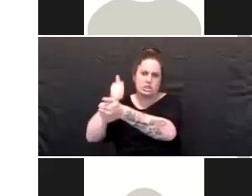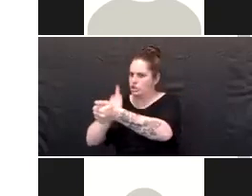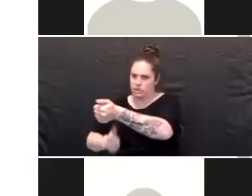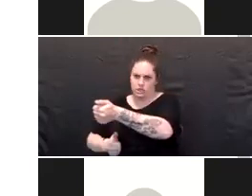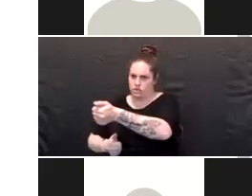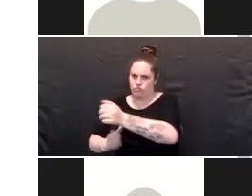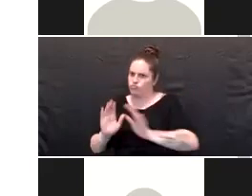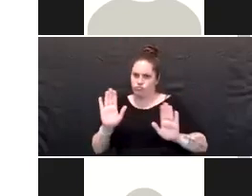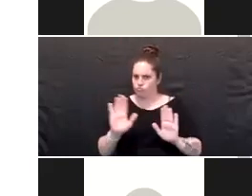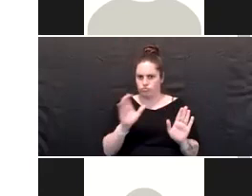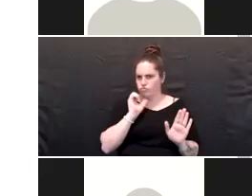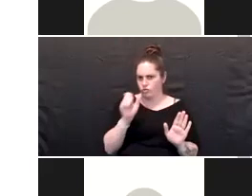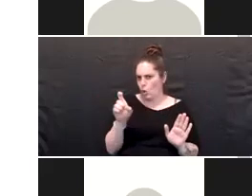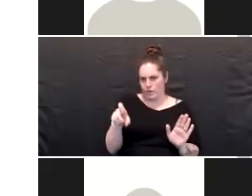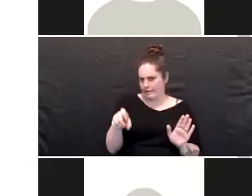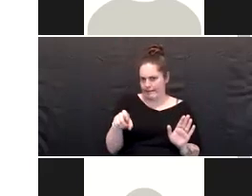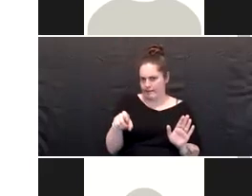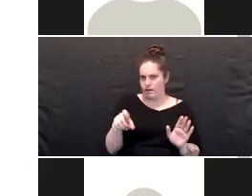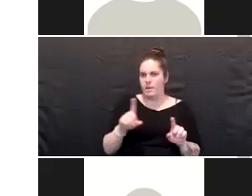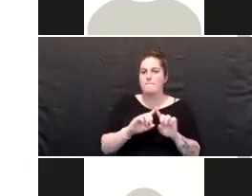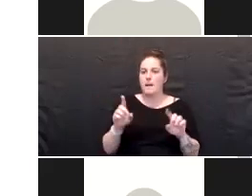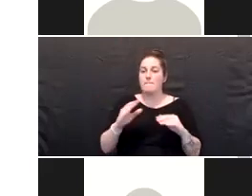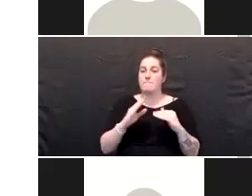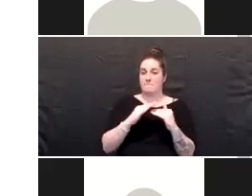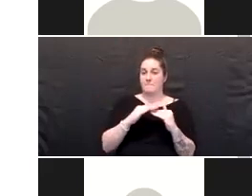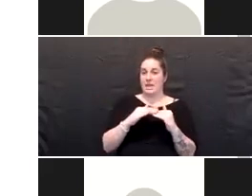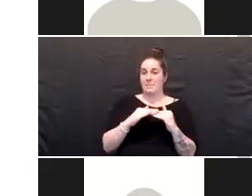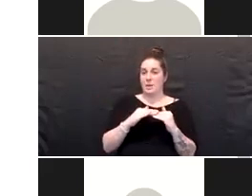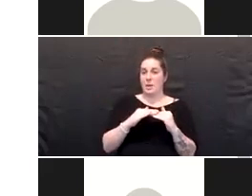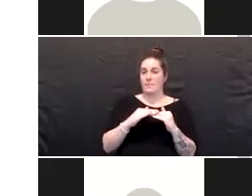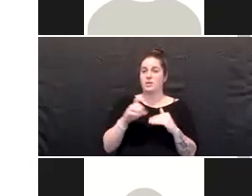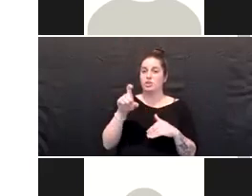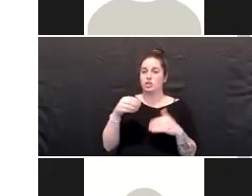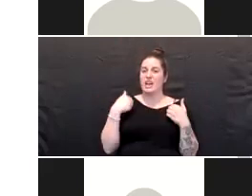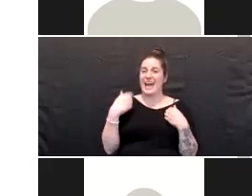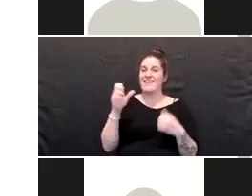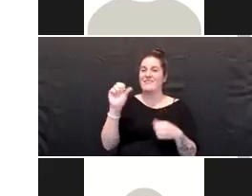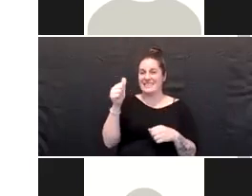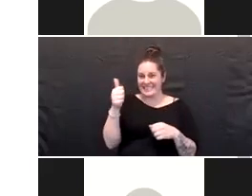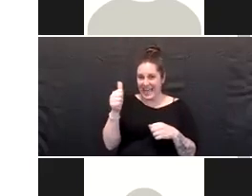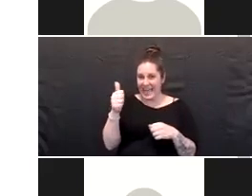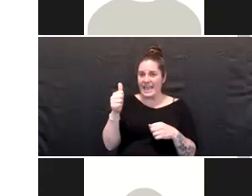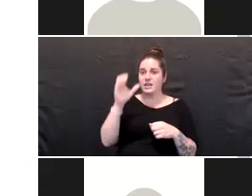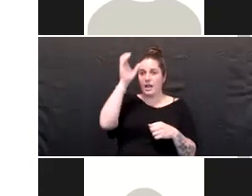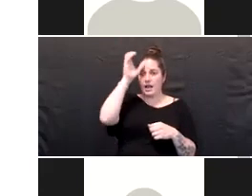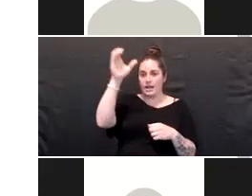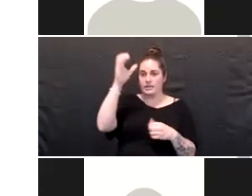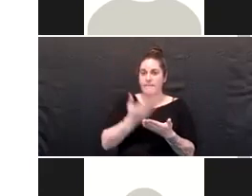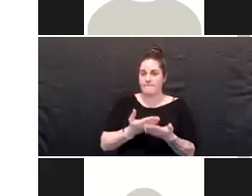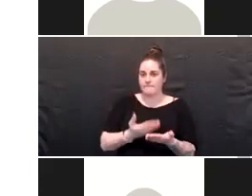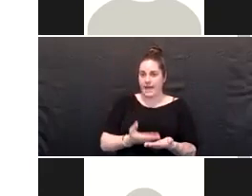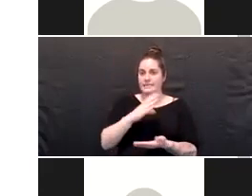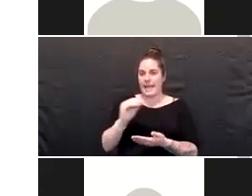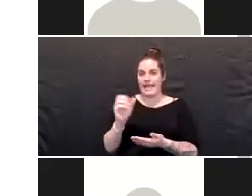but at a minimum, you should have 10 concept facts and solve 10 problems related